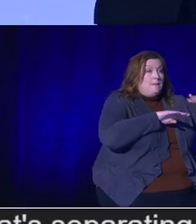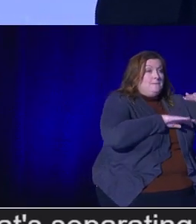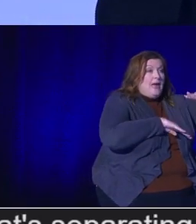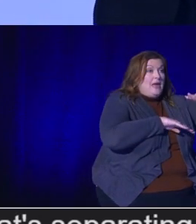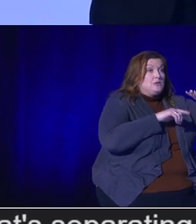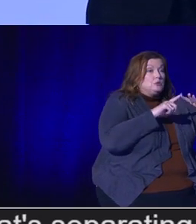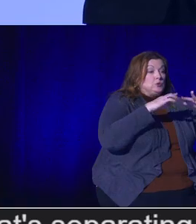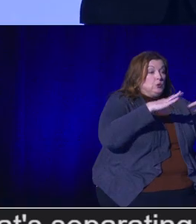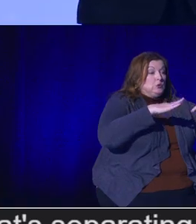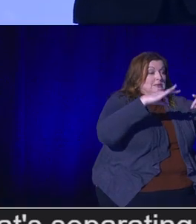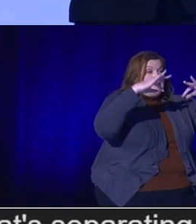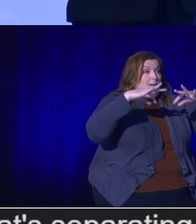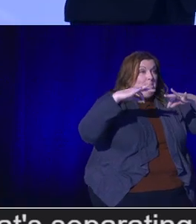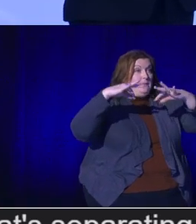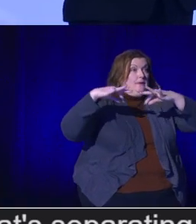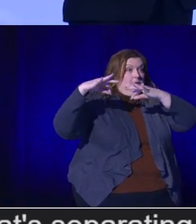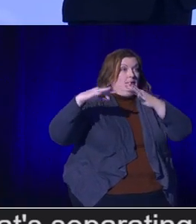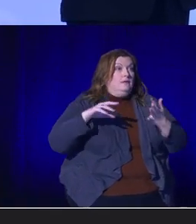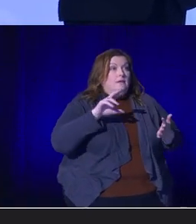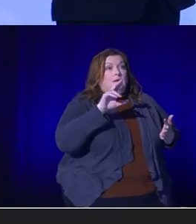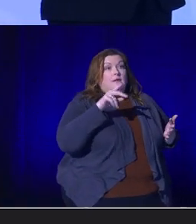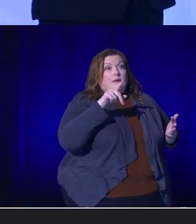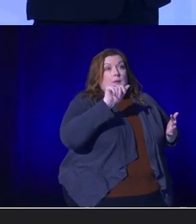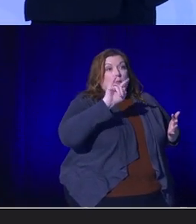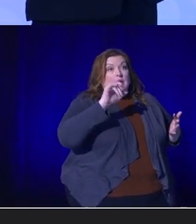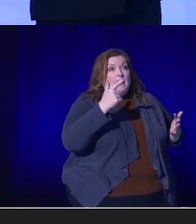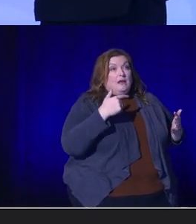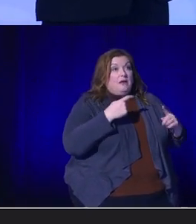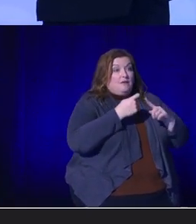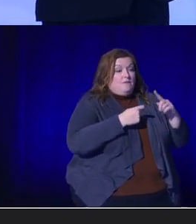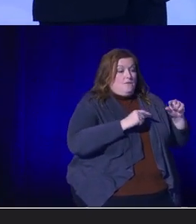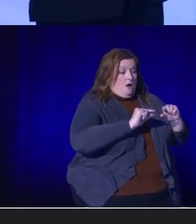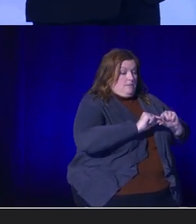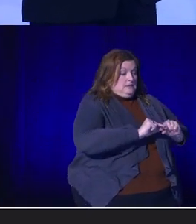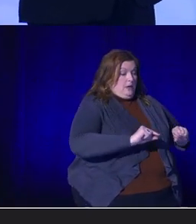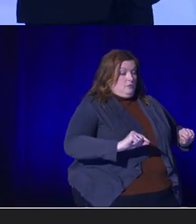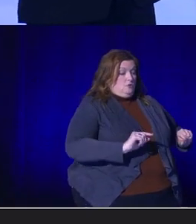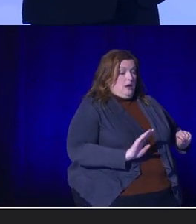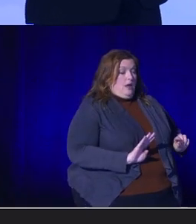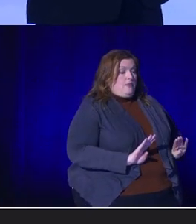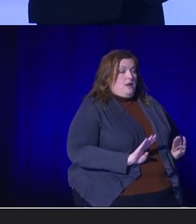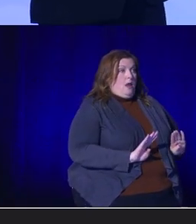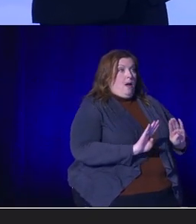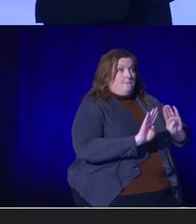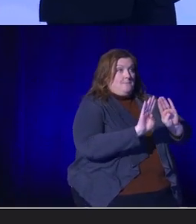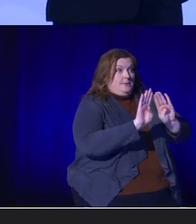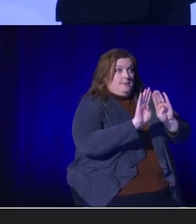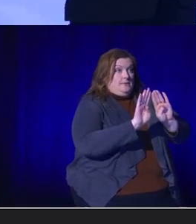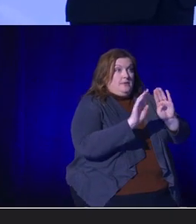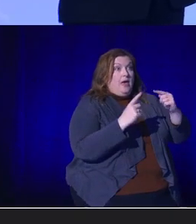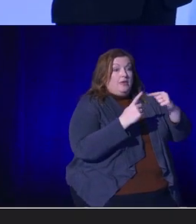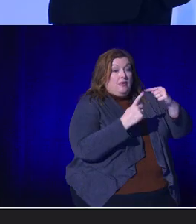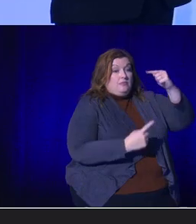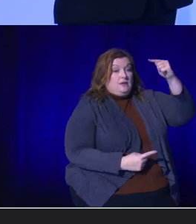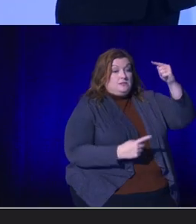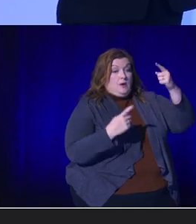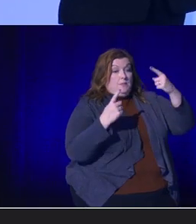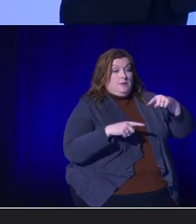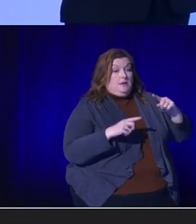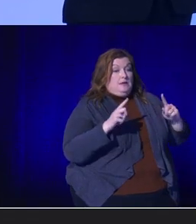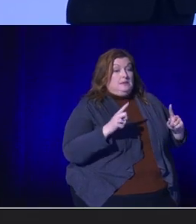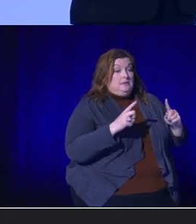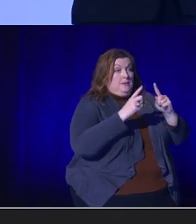growth. So the plating is happening from the substrate up initially, and then the opposite happens. And that tip